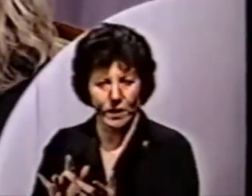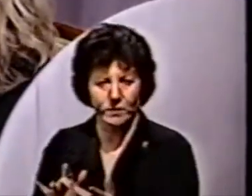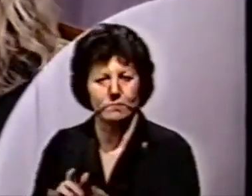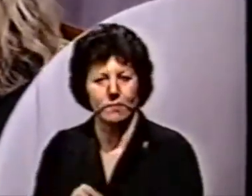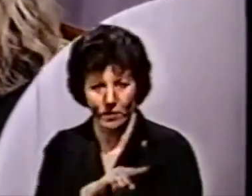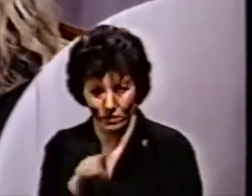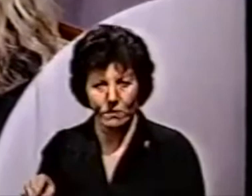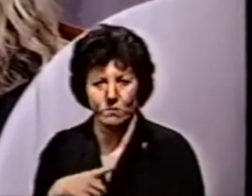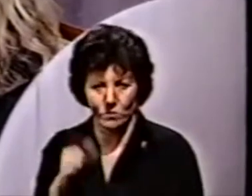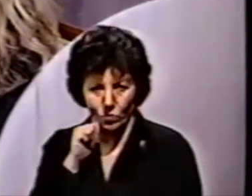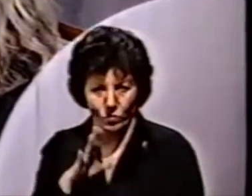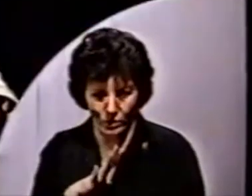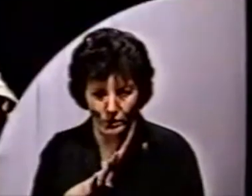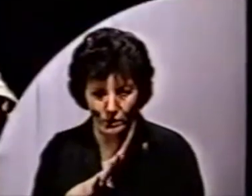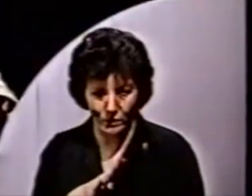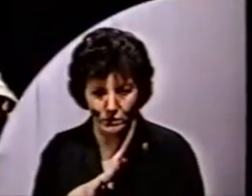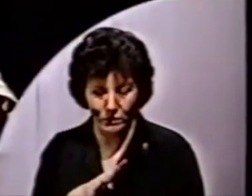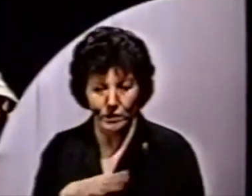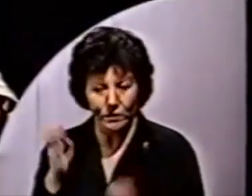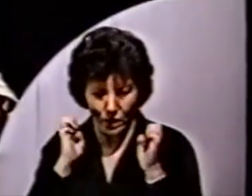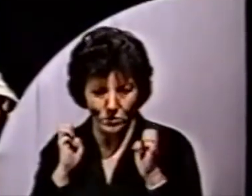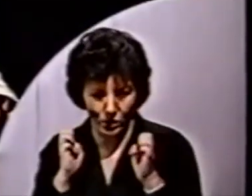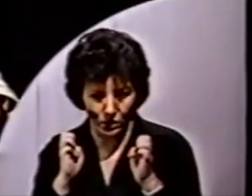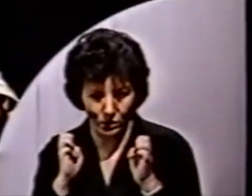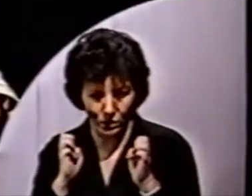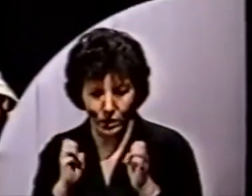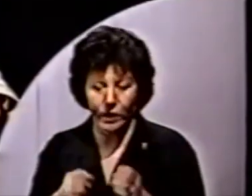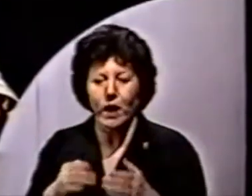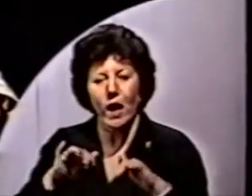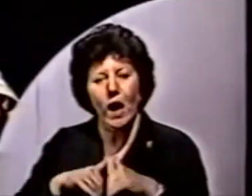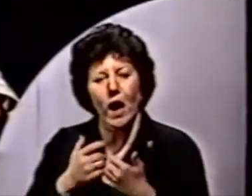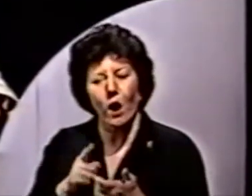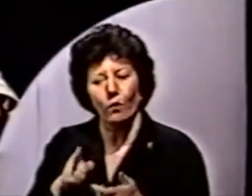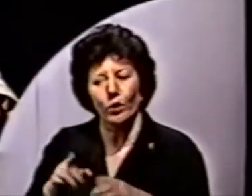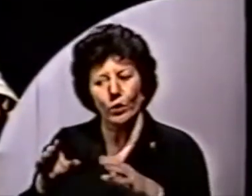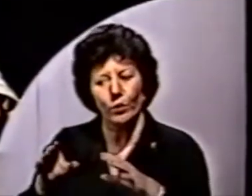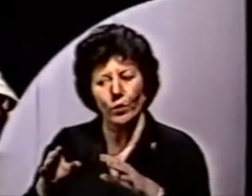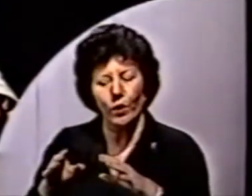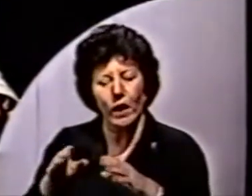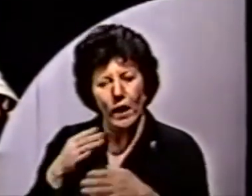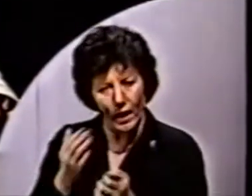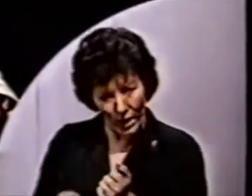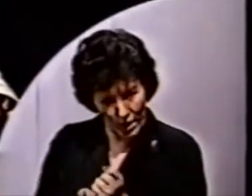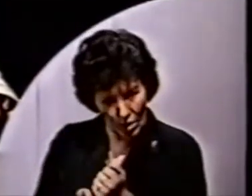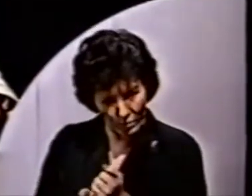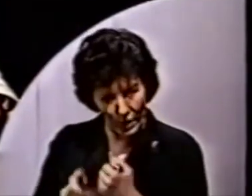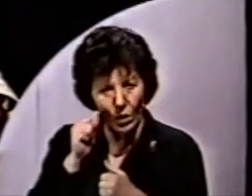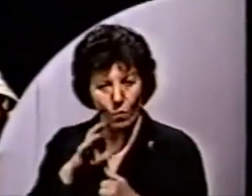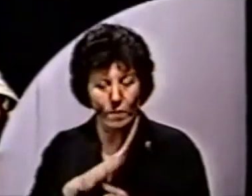one more question. In which ways are you going about making women aware?